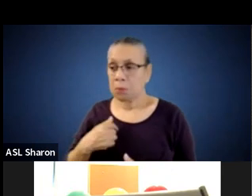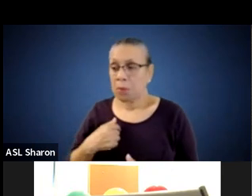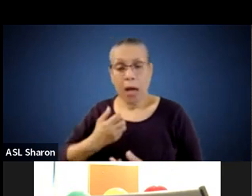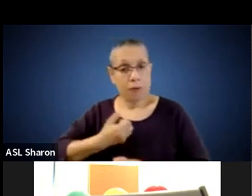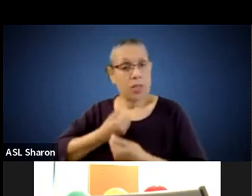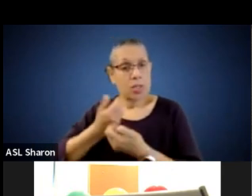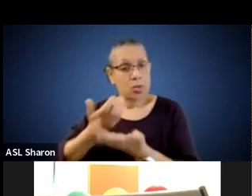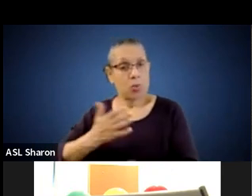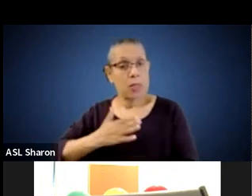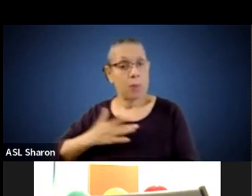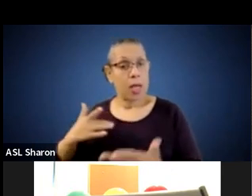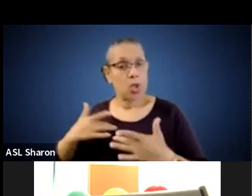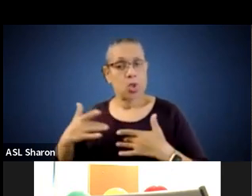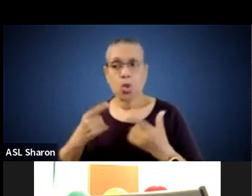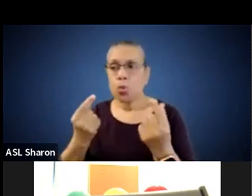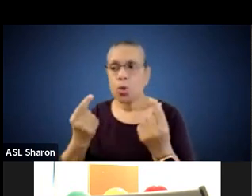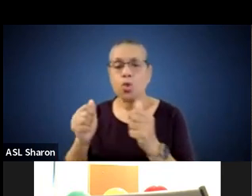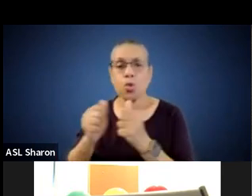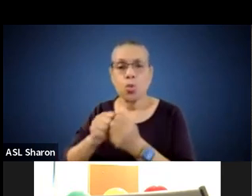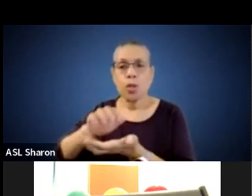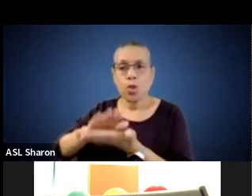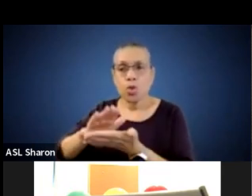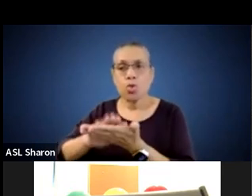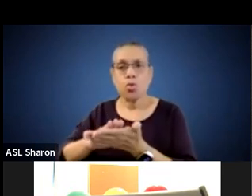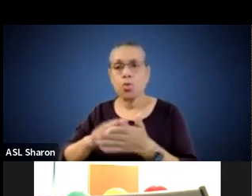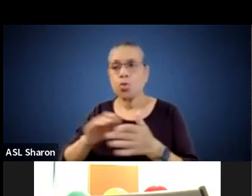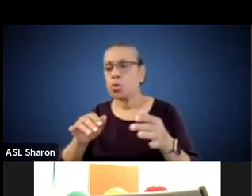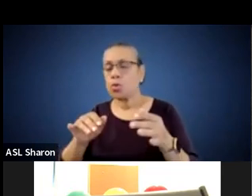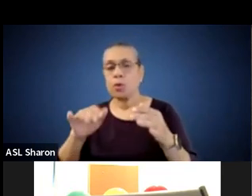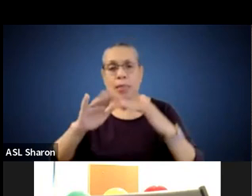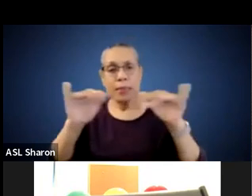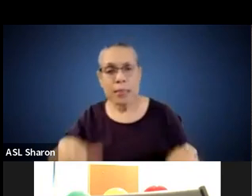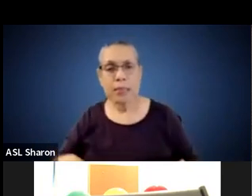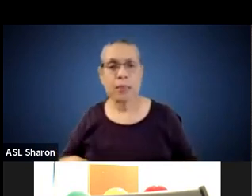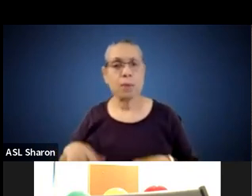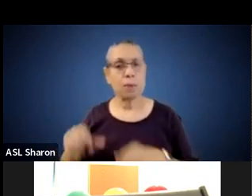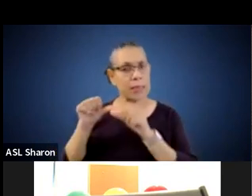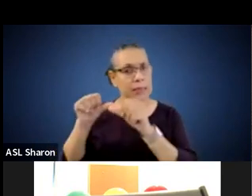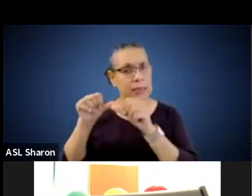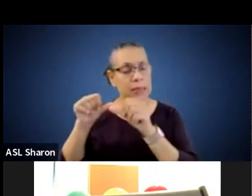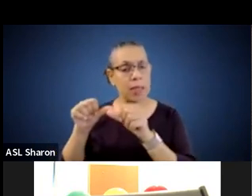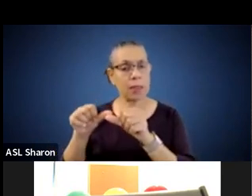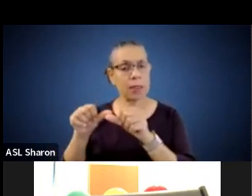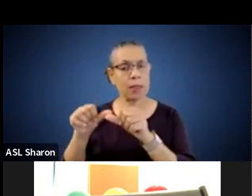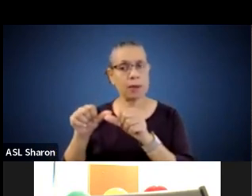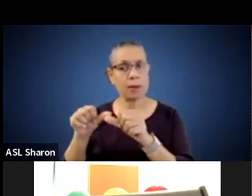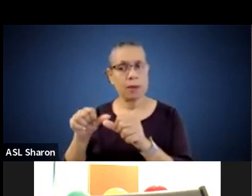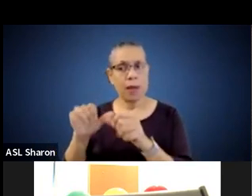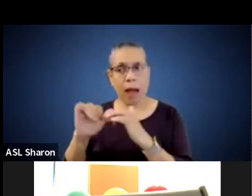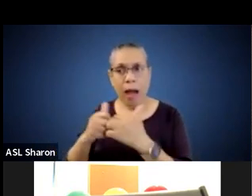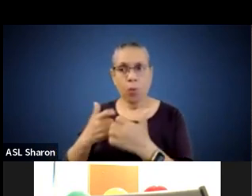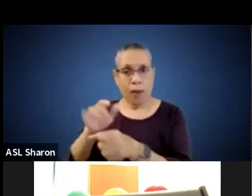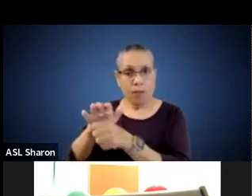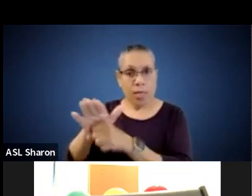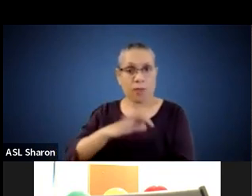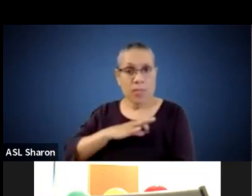expressed concern about infrastructure and um sustainability and these are certainly issues that many